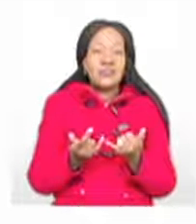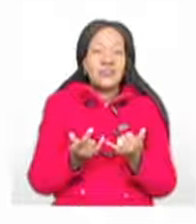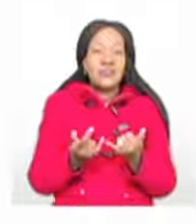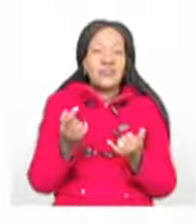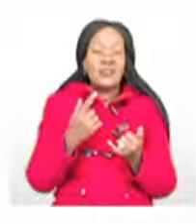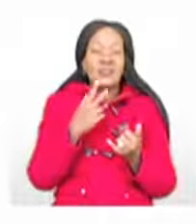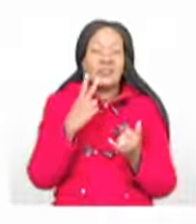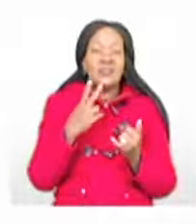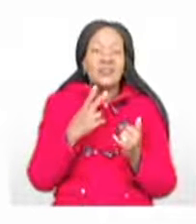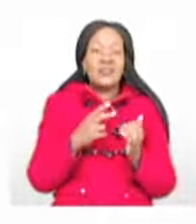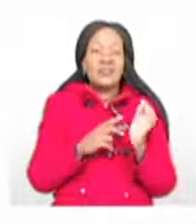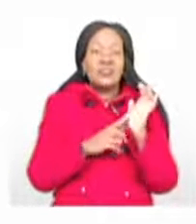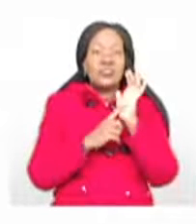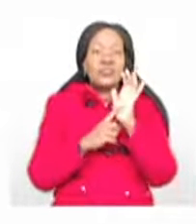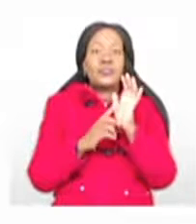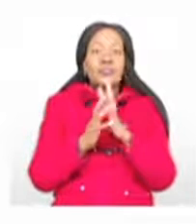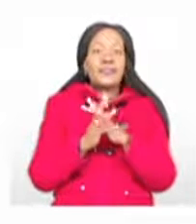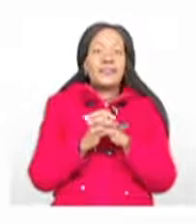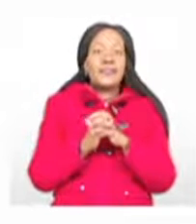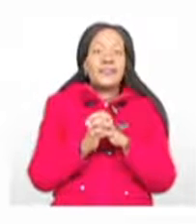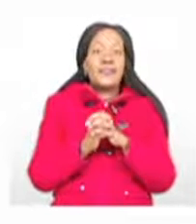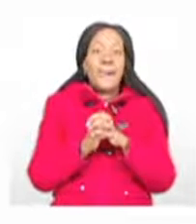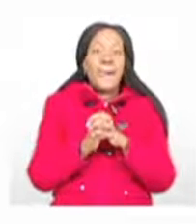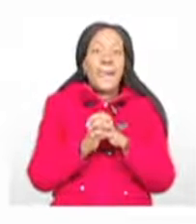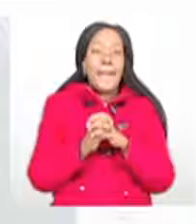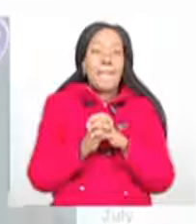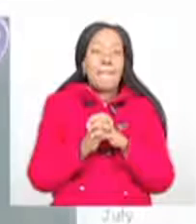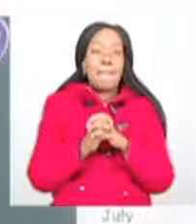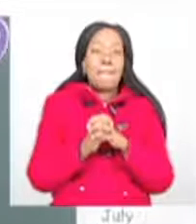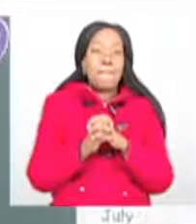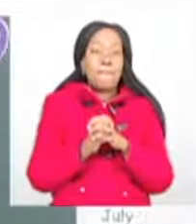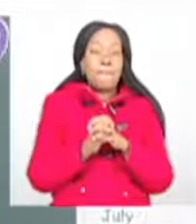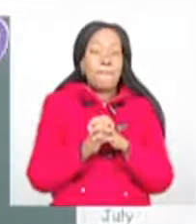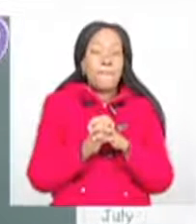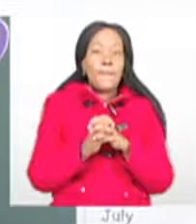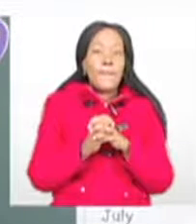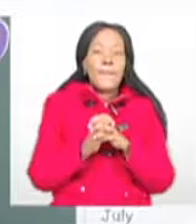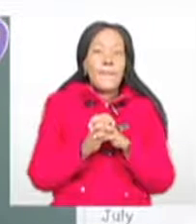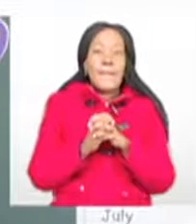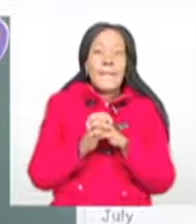would like to explain what you need to do.